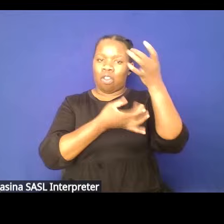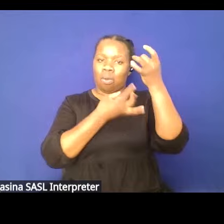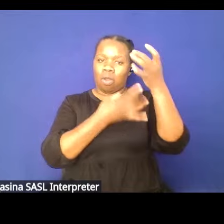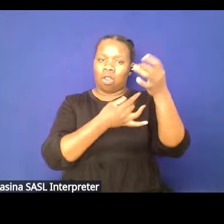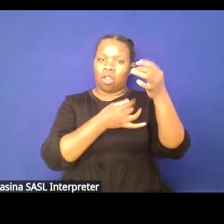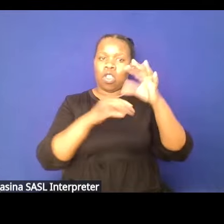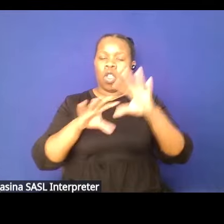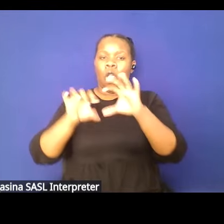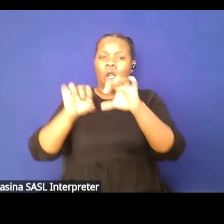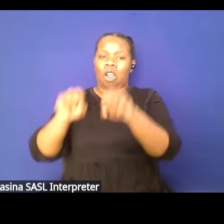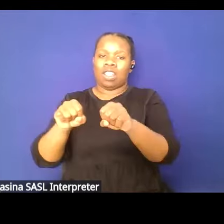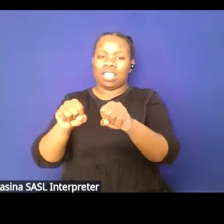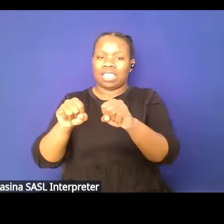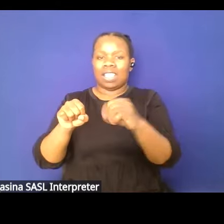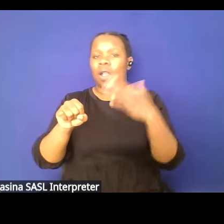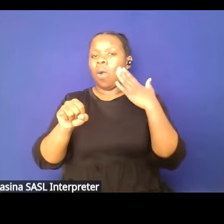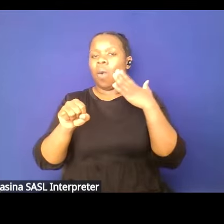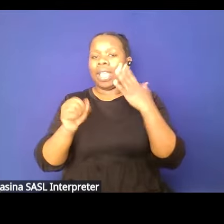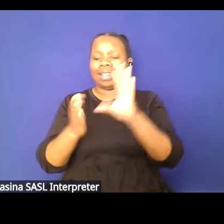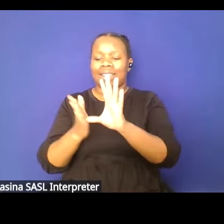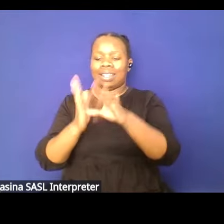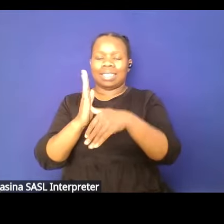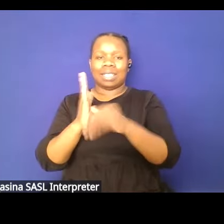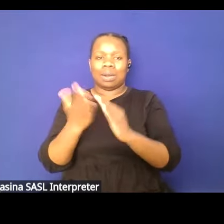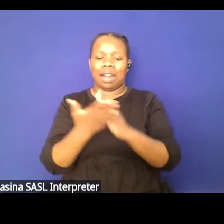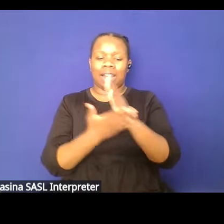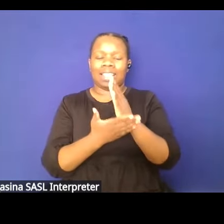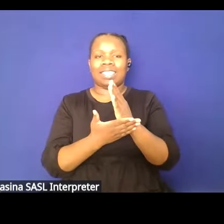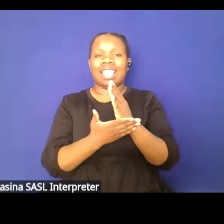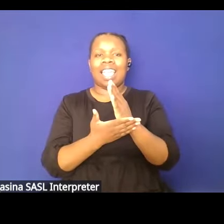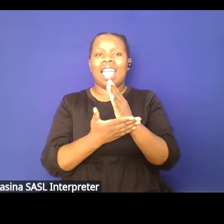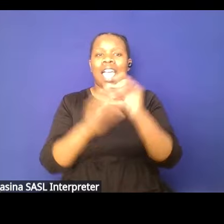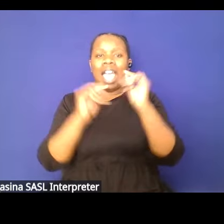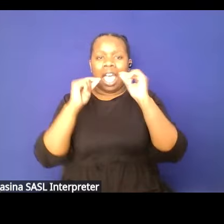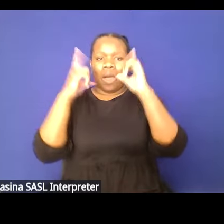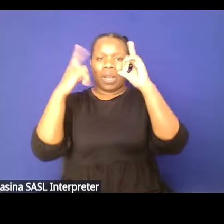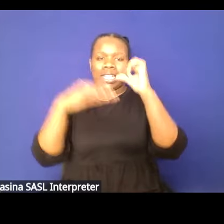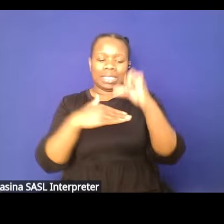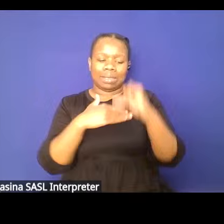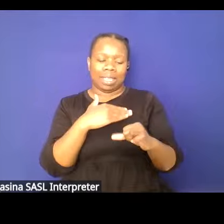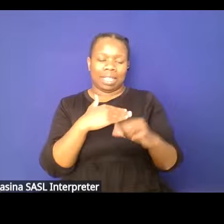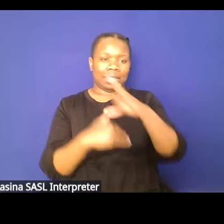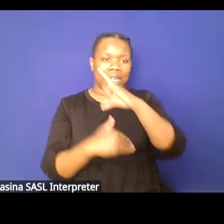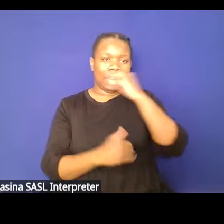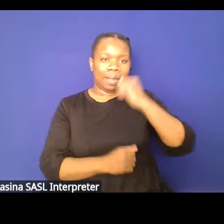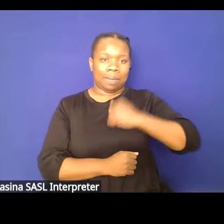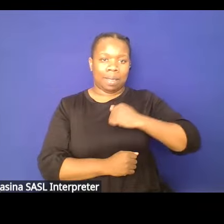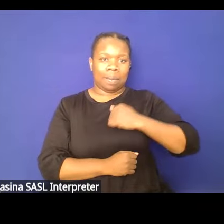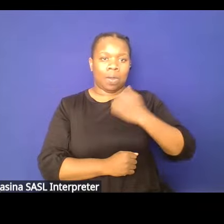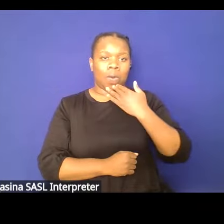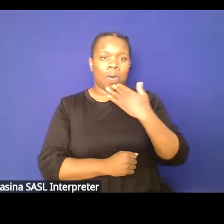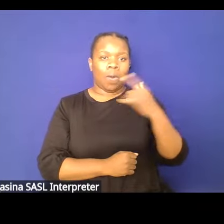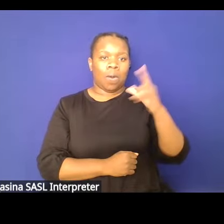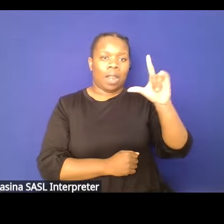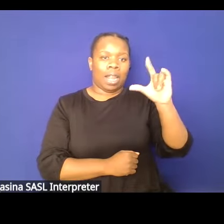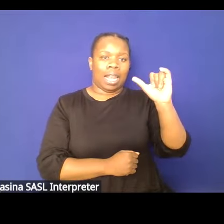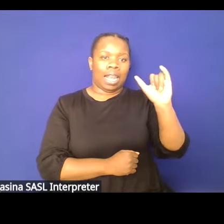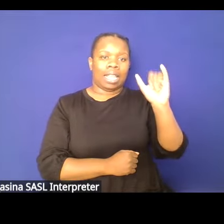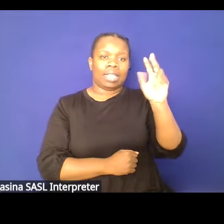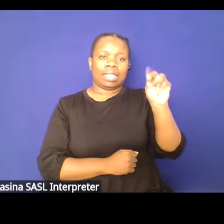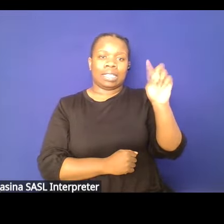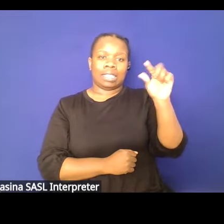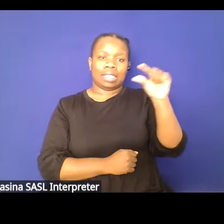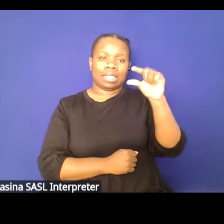during the Disability Rights Awareness Month. My name is Johan Potgieter, and it is my privilege to serve